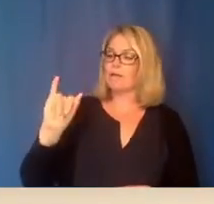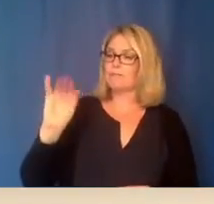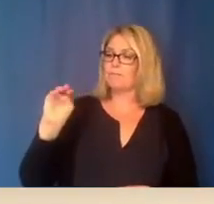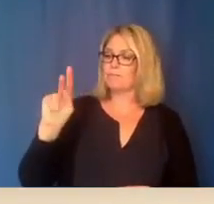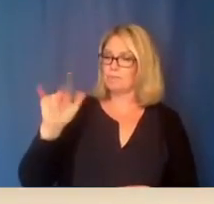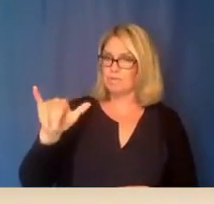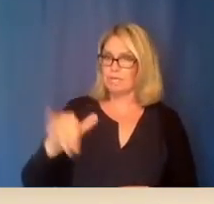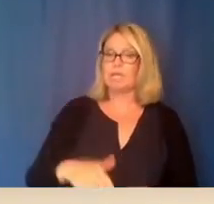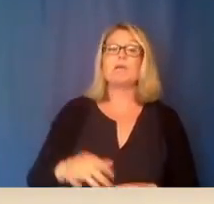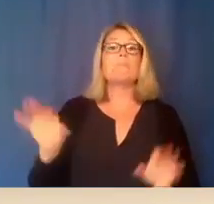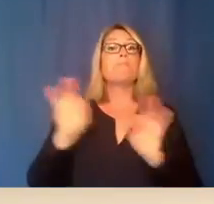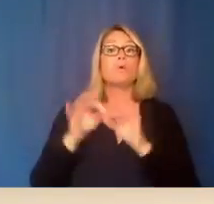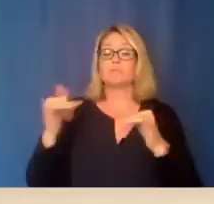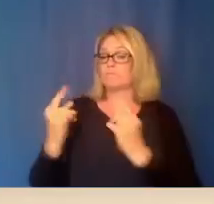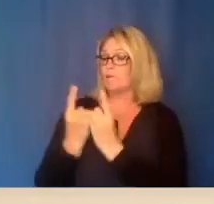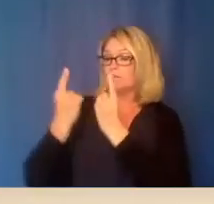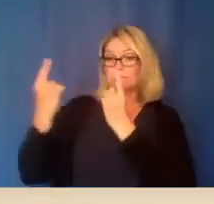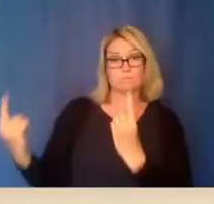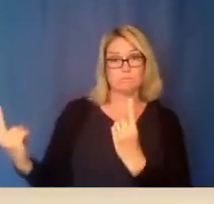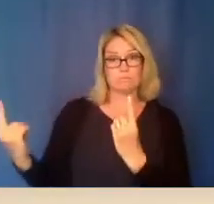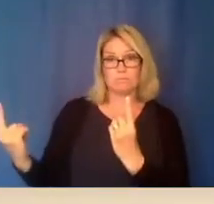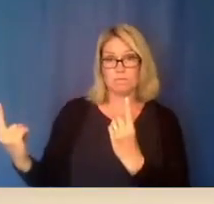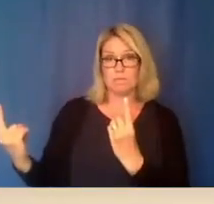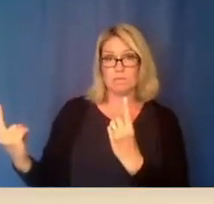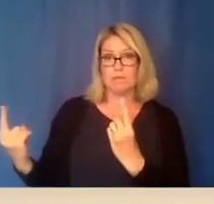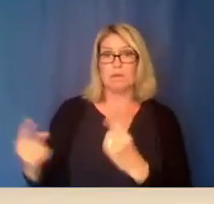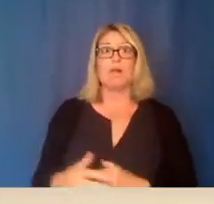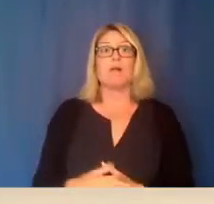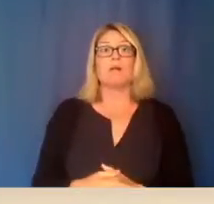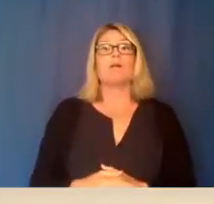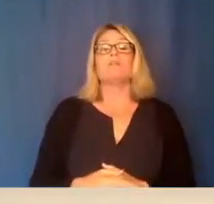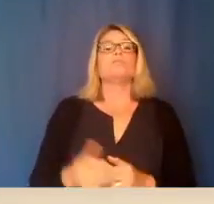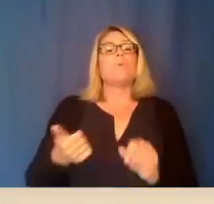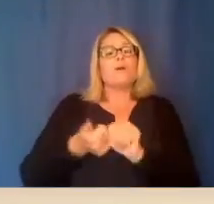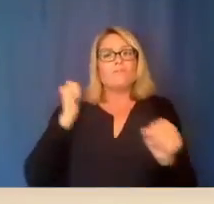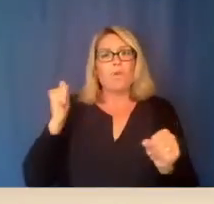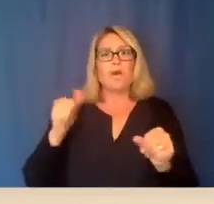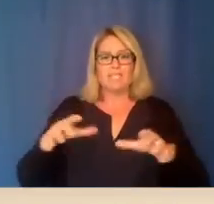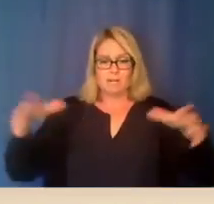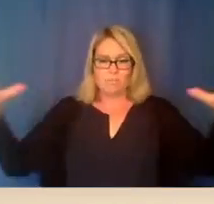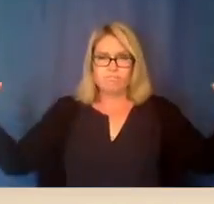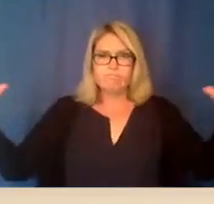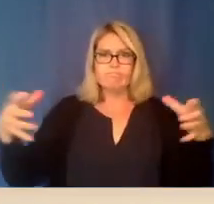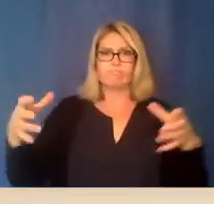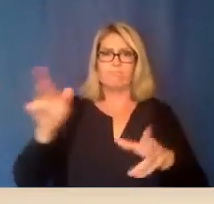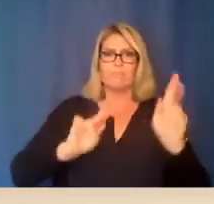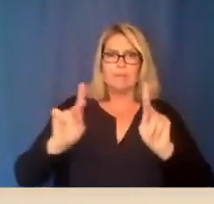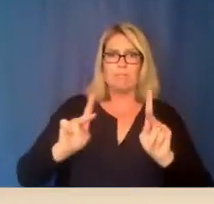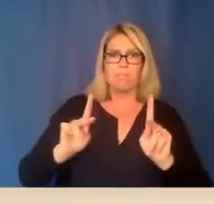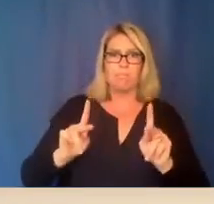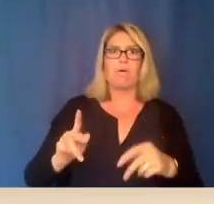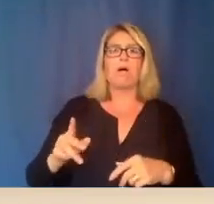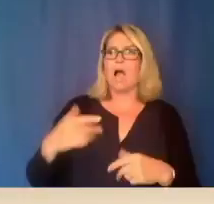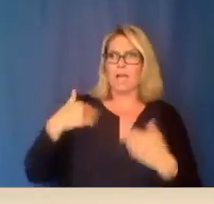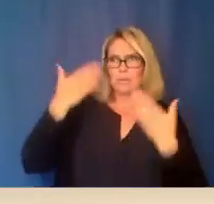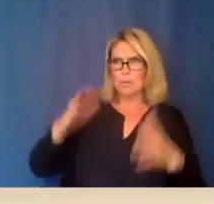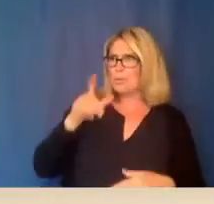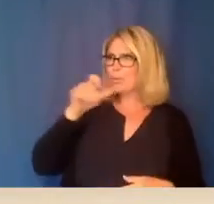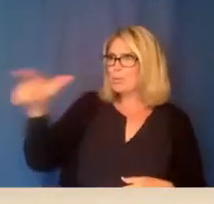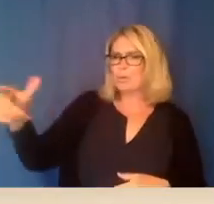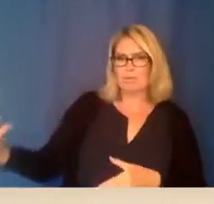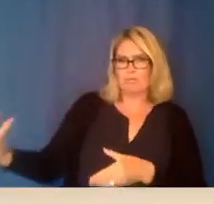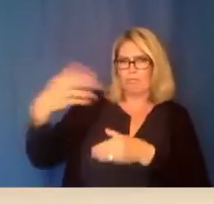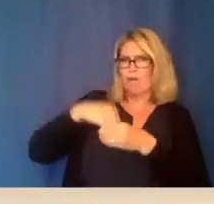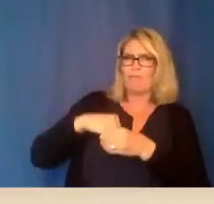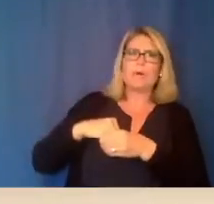and island residents really should avoid being in large crowds of people they do not know when they're really close together.